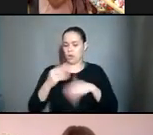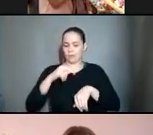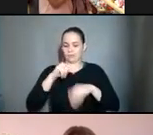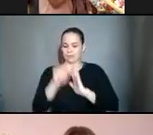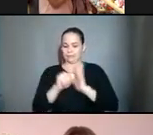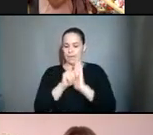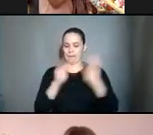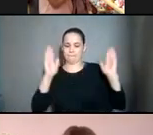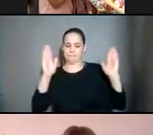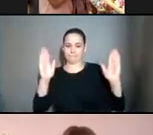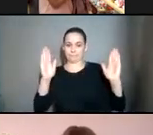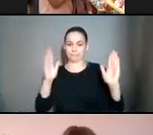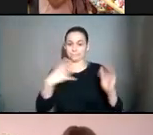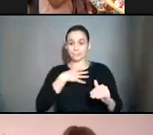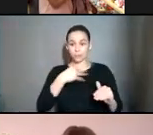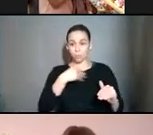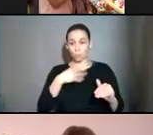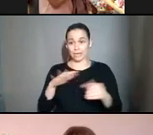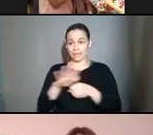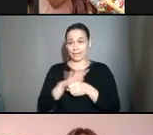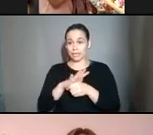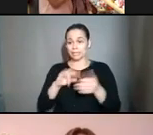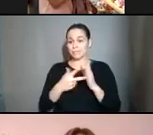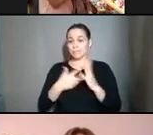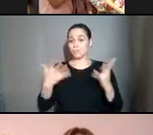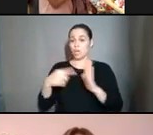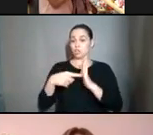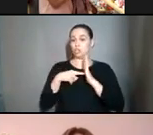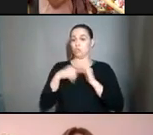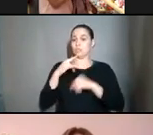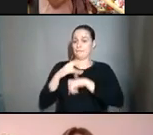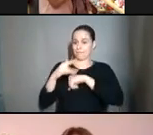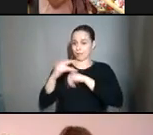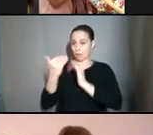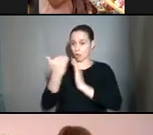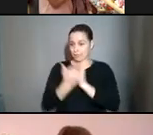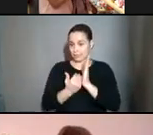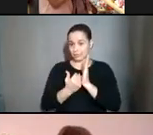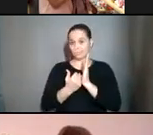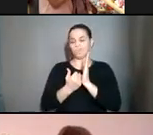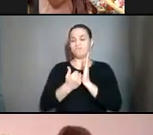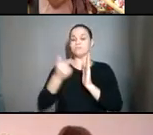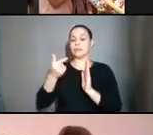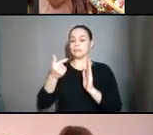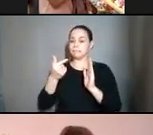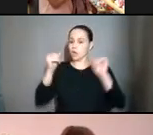areas show available lessons that are growth opportunities for your child.